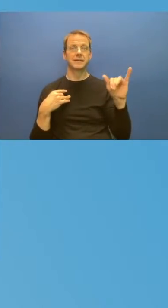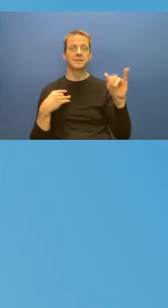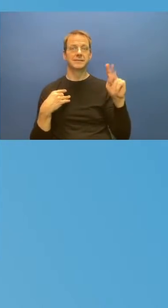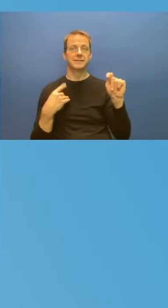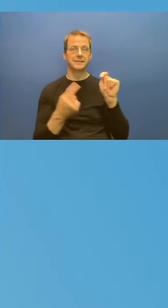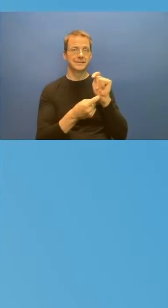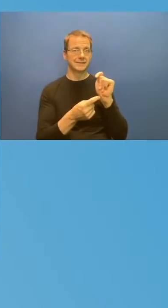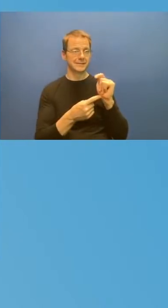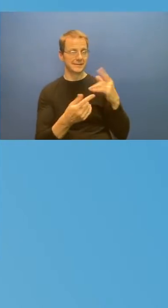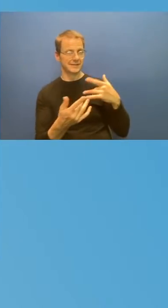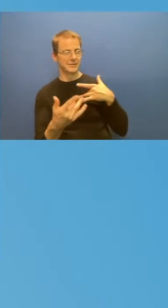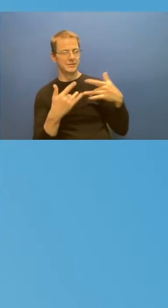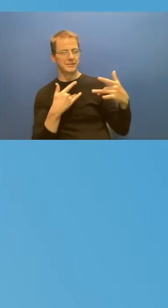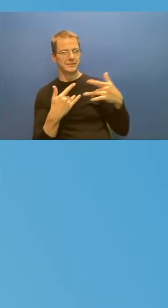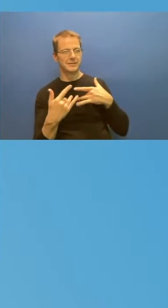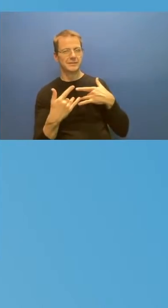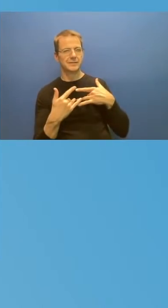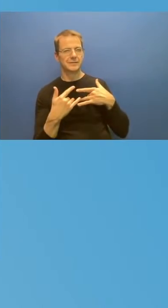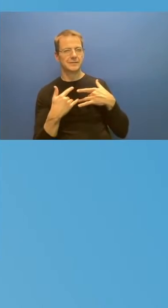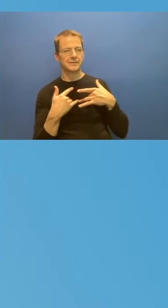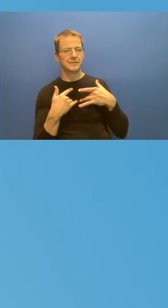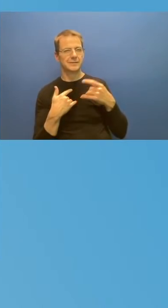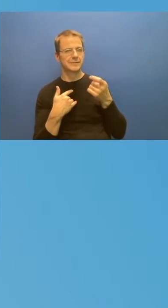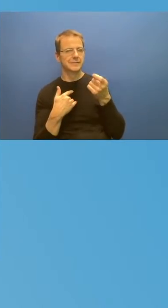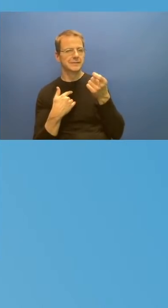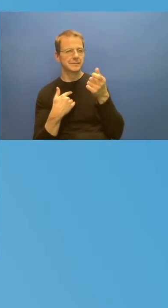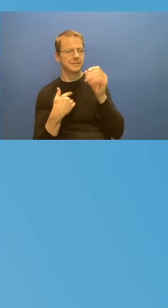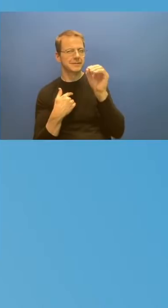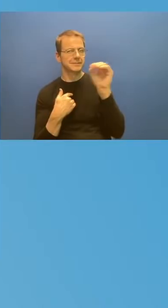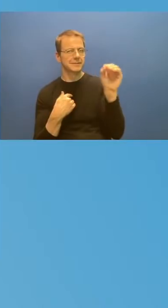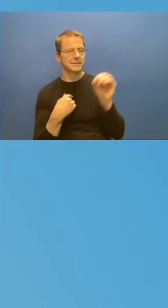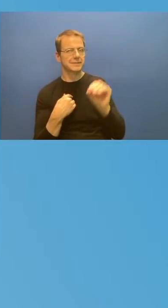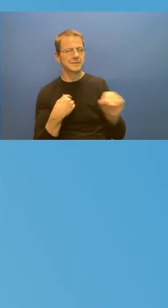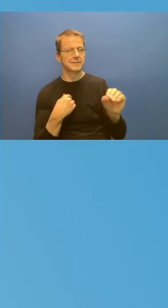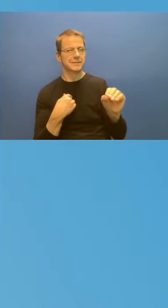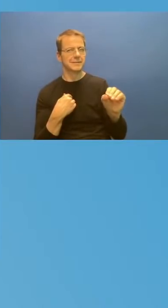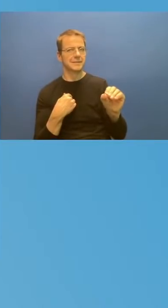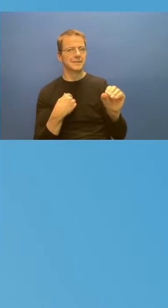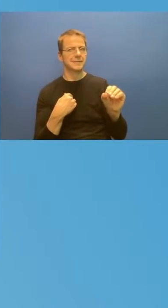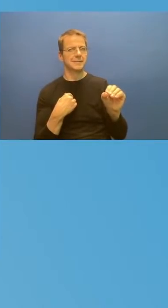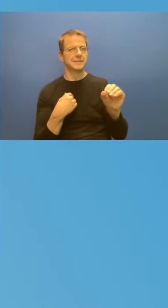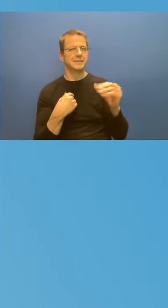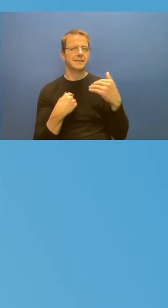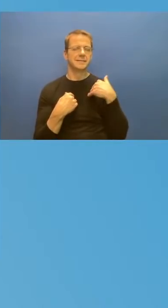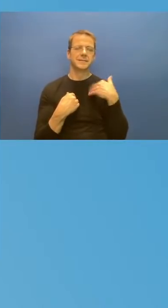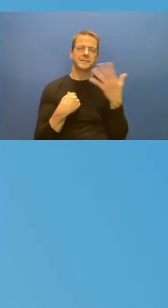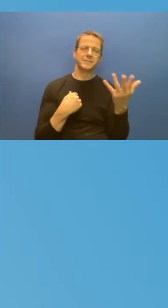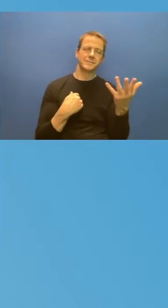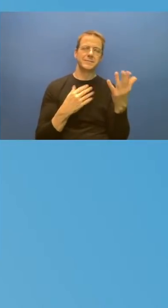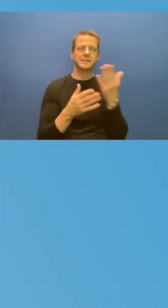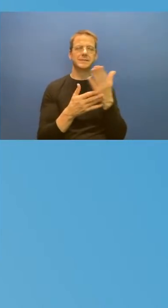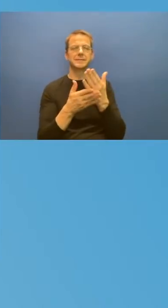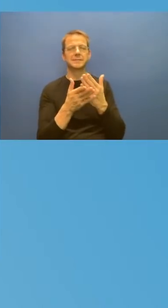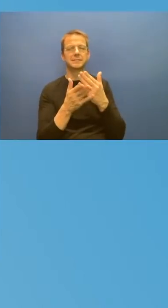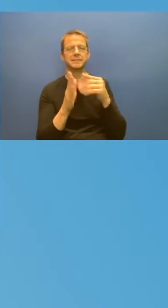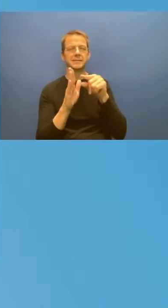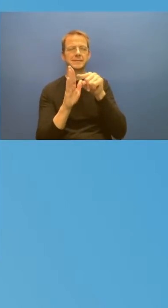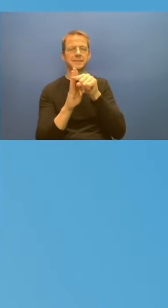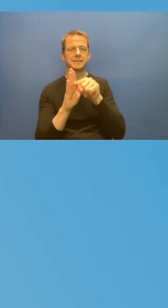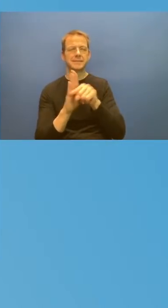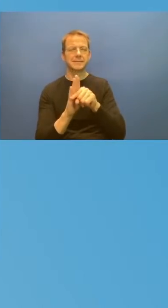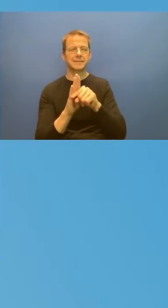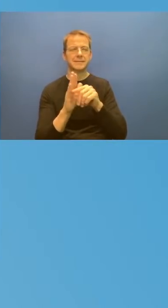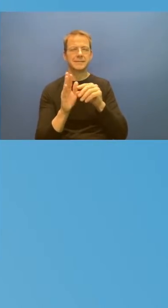able to proliferate quite a bit better than maybe what other variants in the population are, and they can get